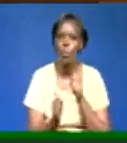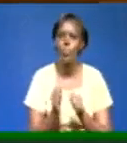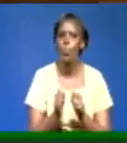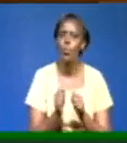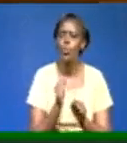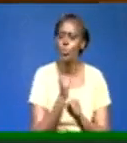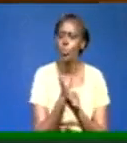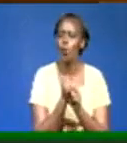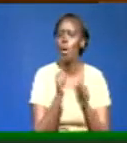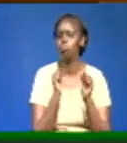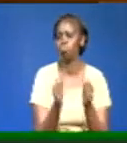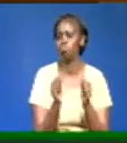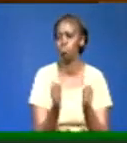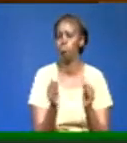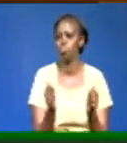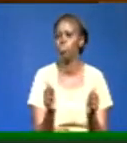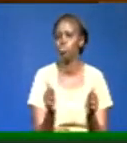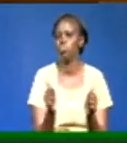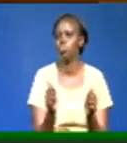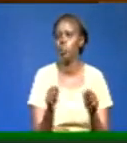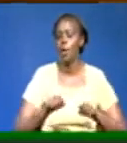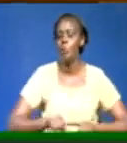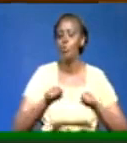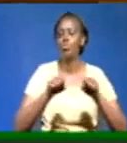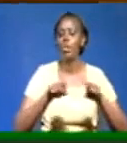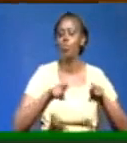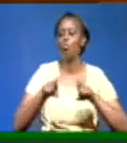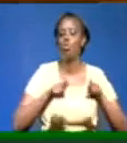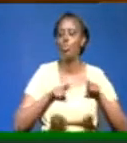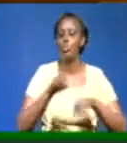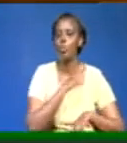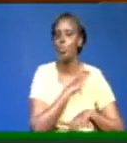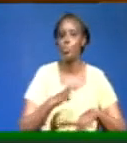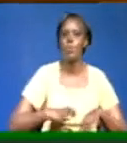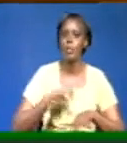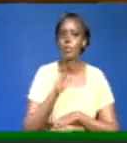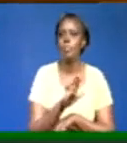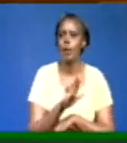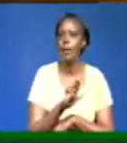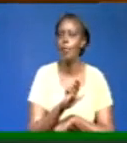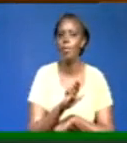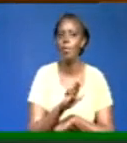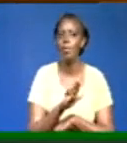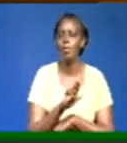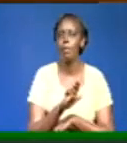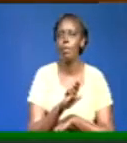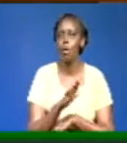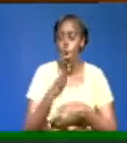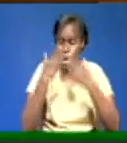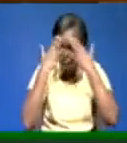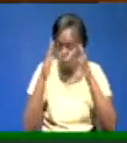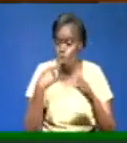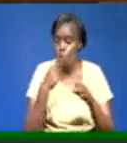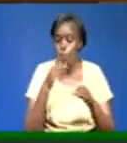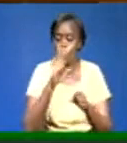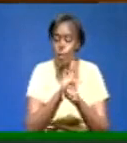fantastic job to actually chair that committee, you wouldn't have known who is in the majority, who